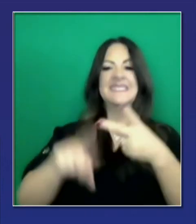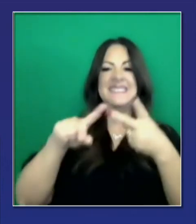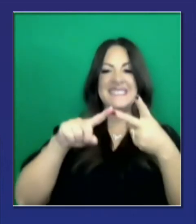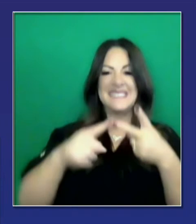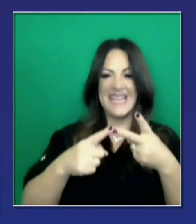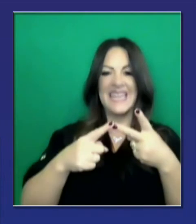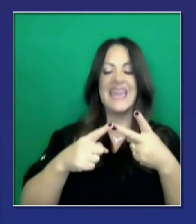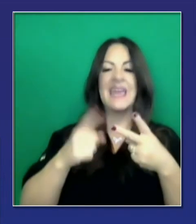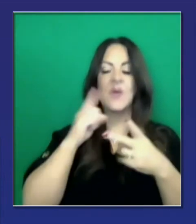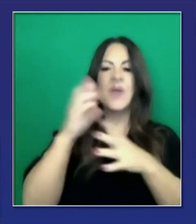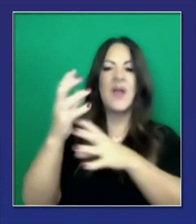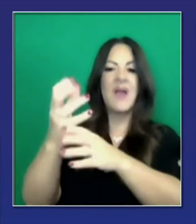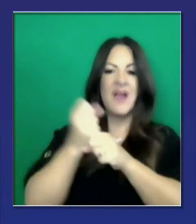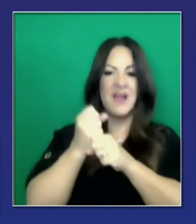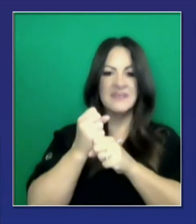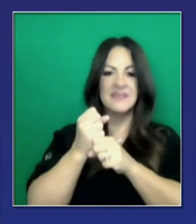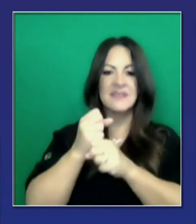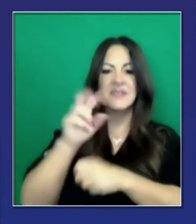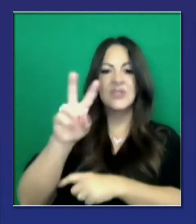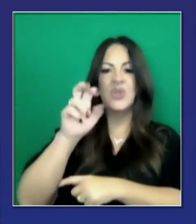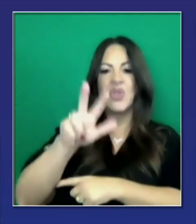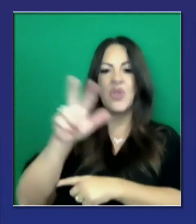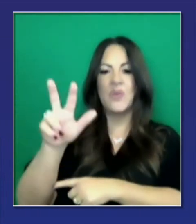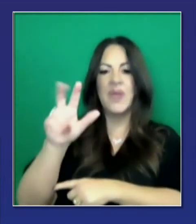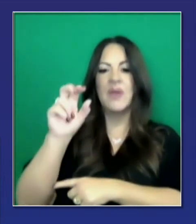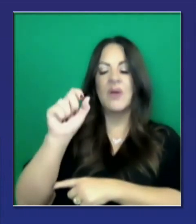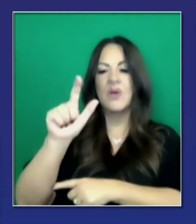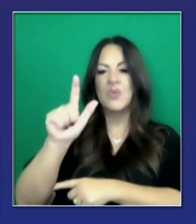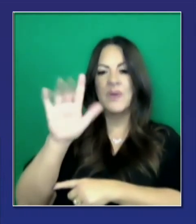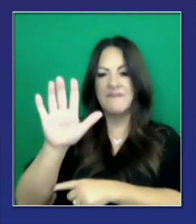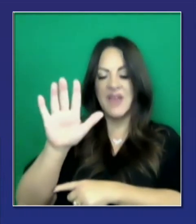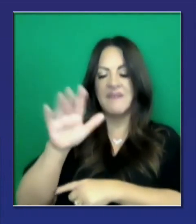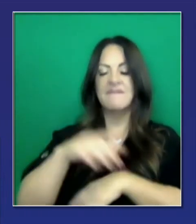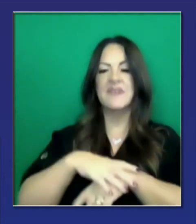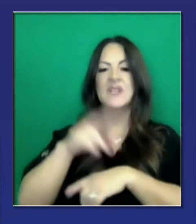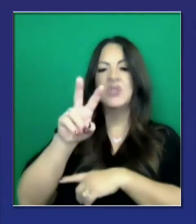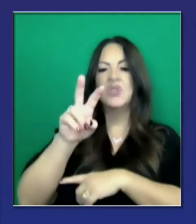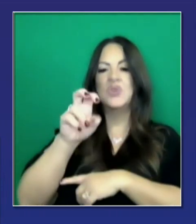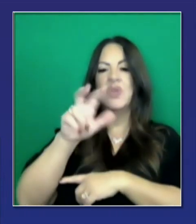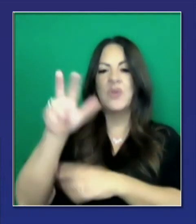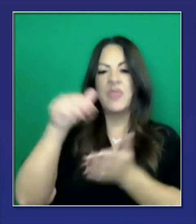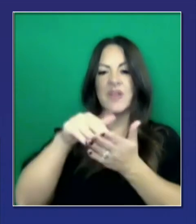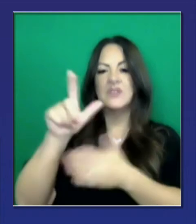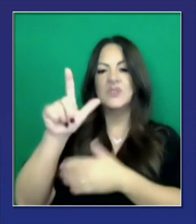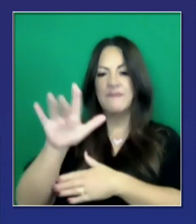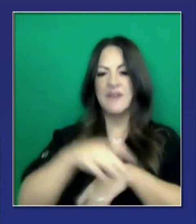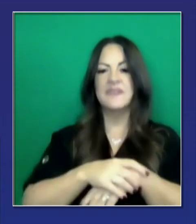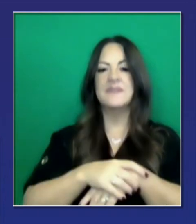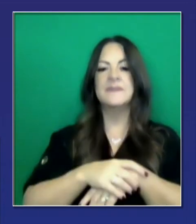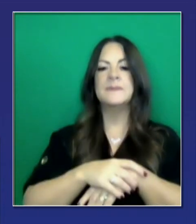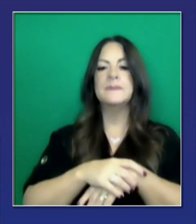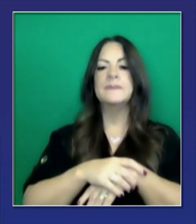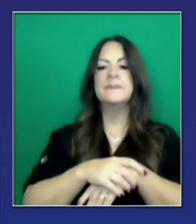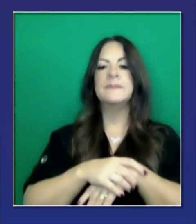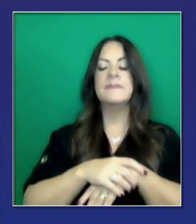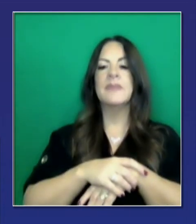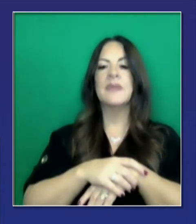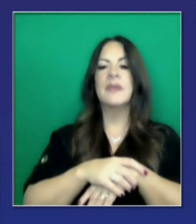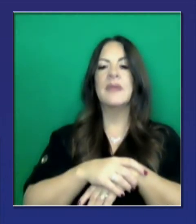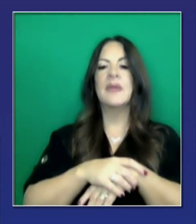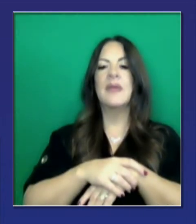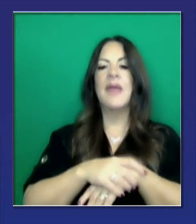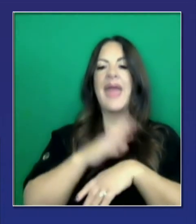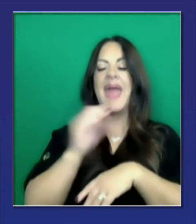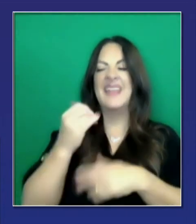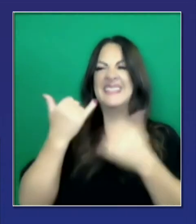that got attention because it was a little bit smaller, 40% than what we had anticipated. 233,000 that we received,